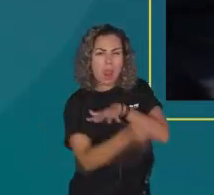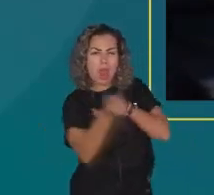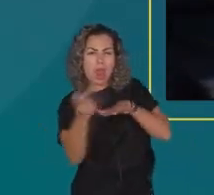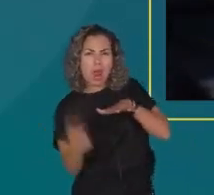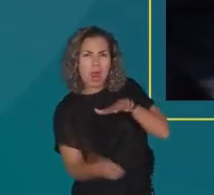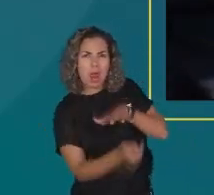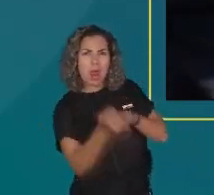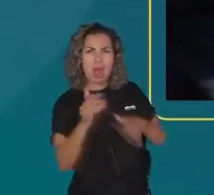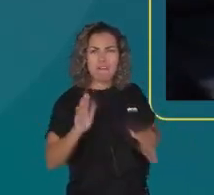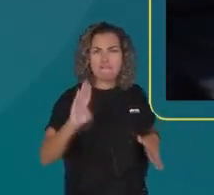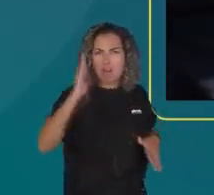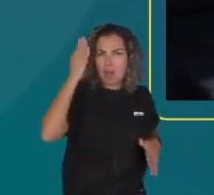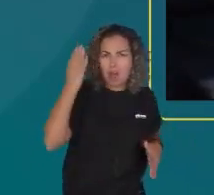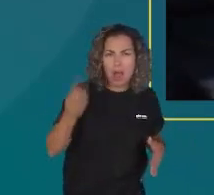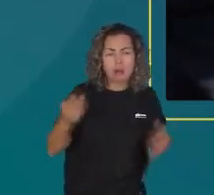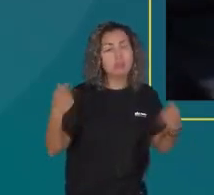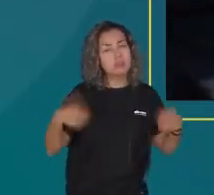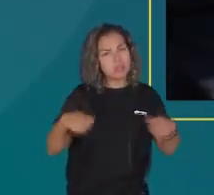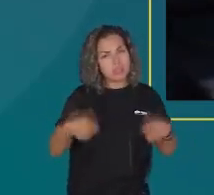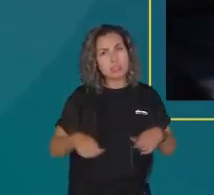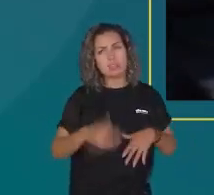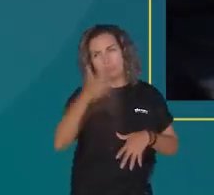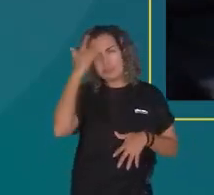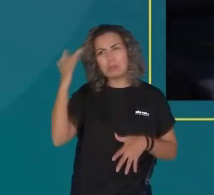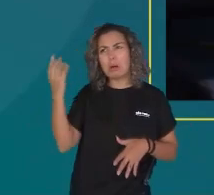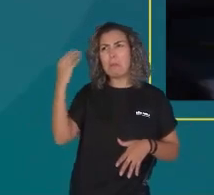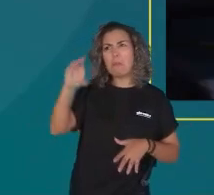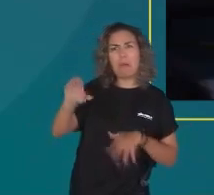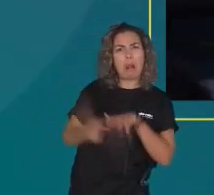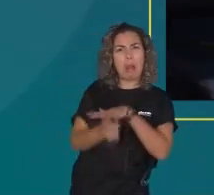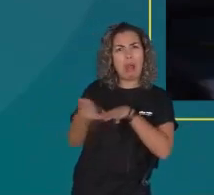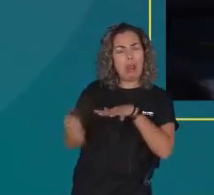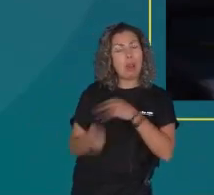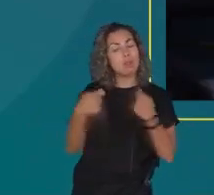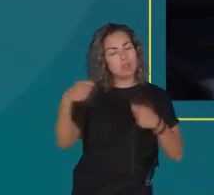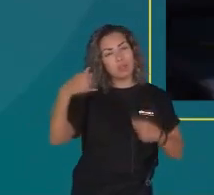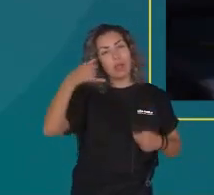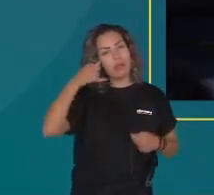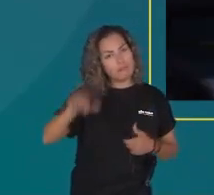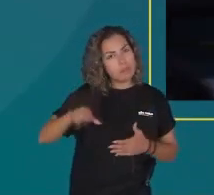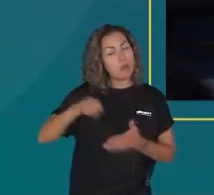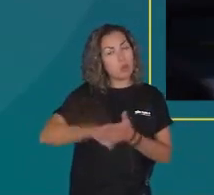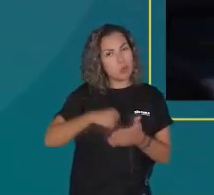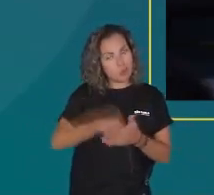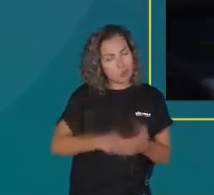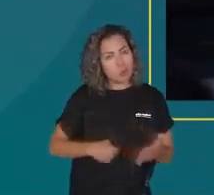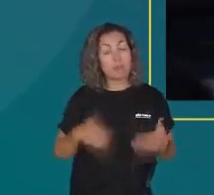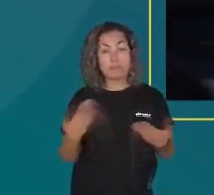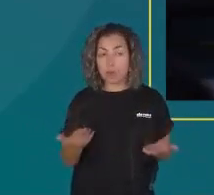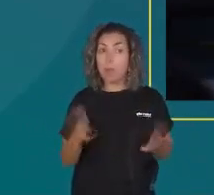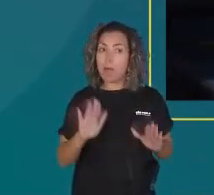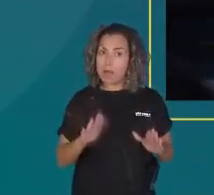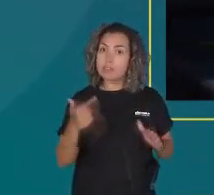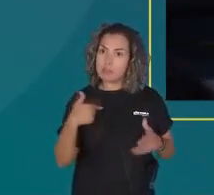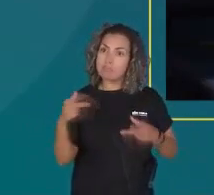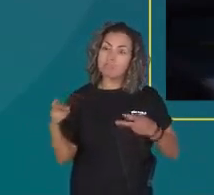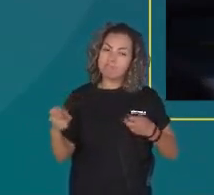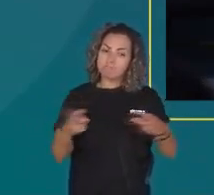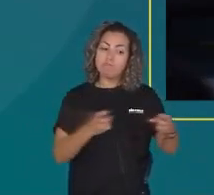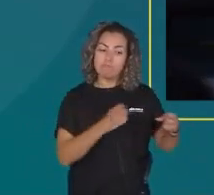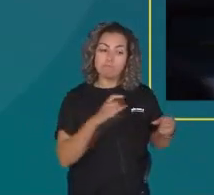think with the collaboration that we have, the realizing that we all face the same issues,